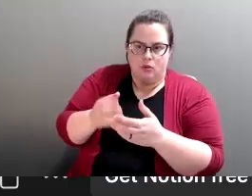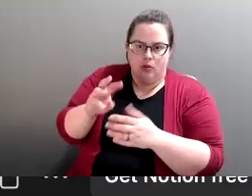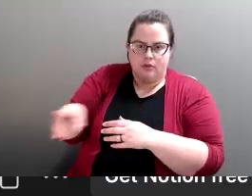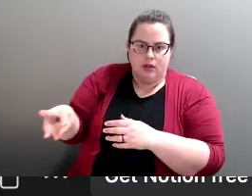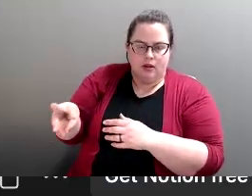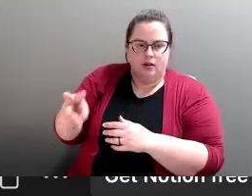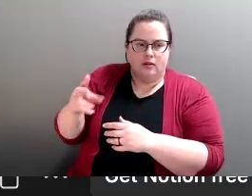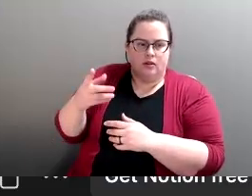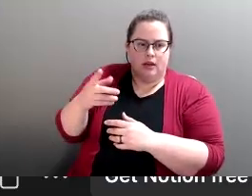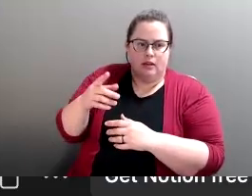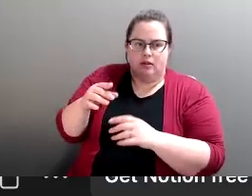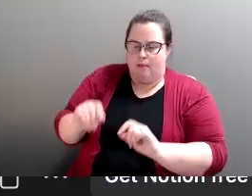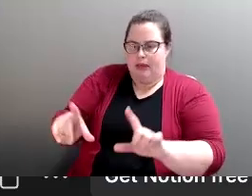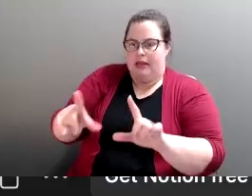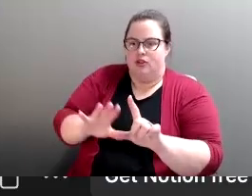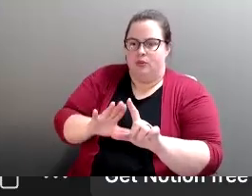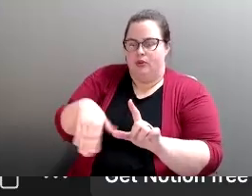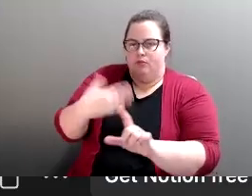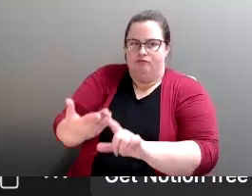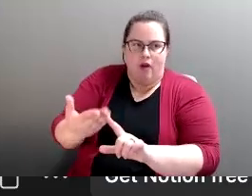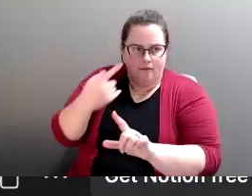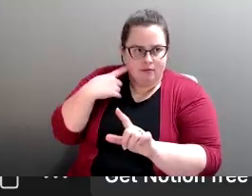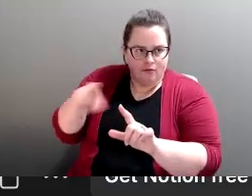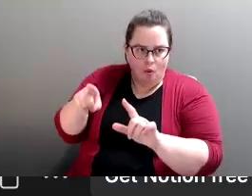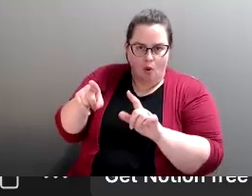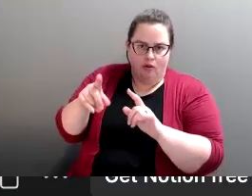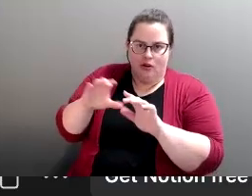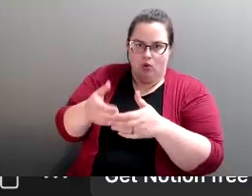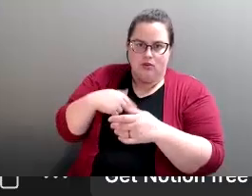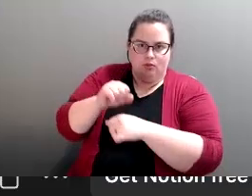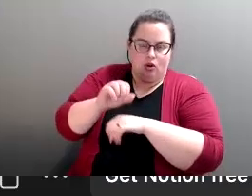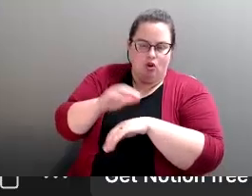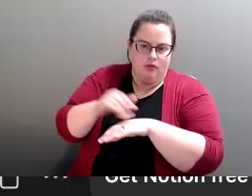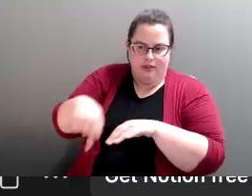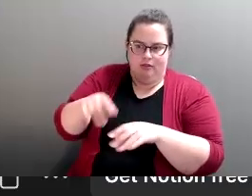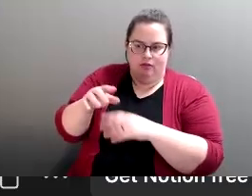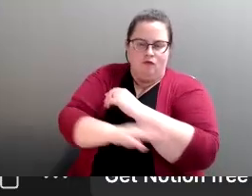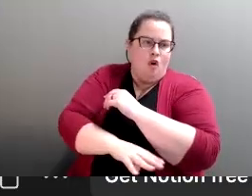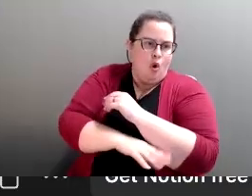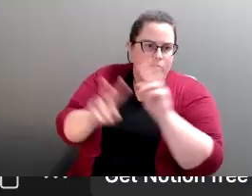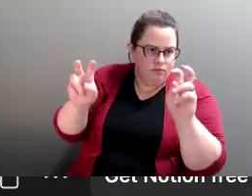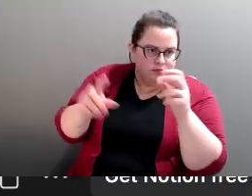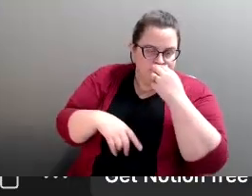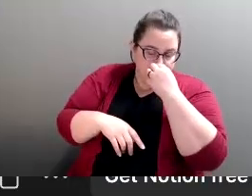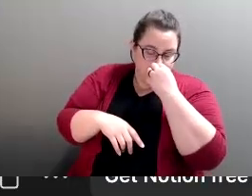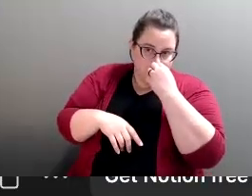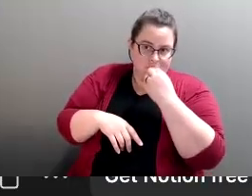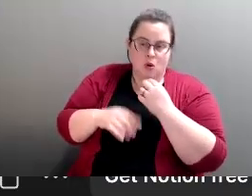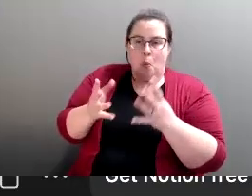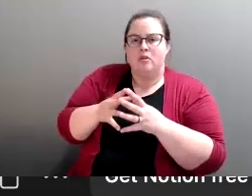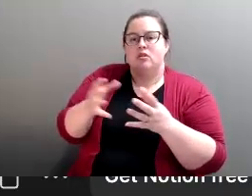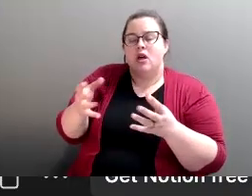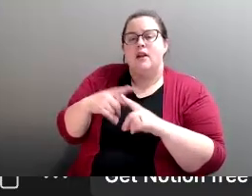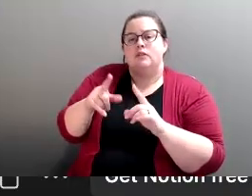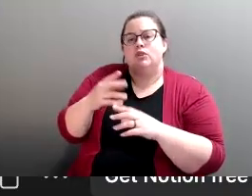landing page for the course I'm working on, for this fall or something like that. So there are a lot of different kinds of